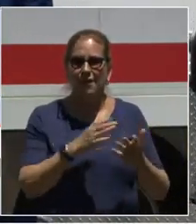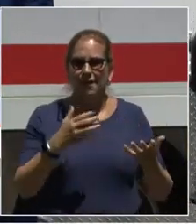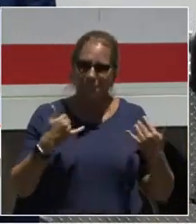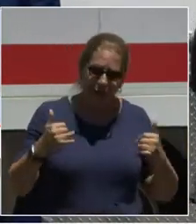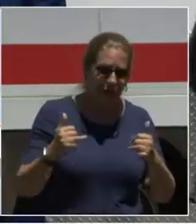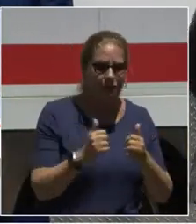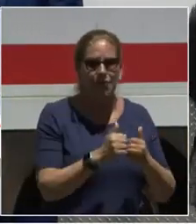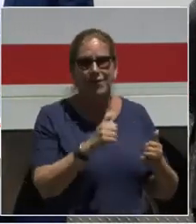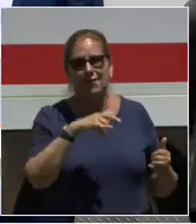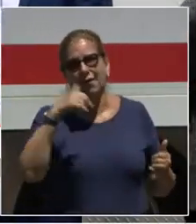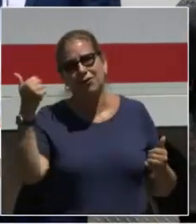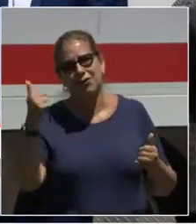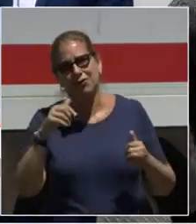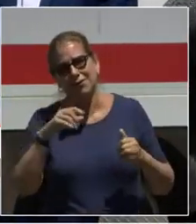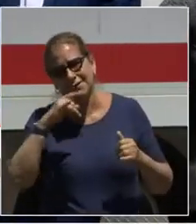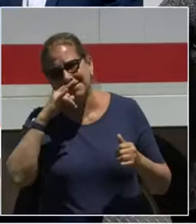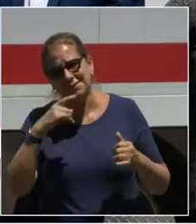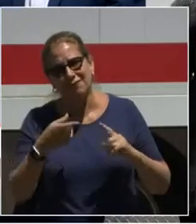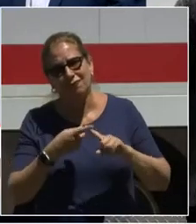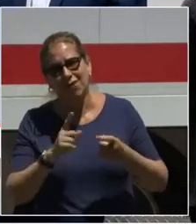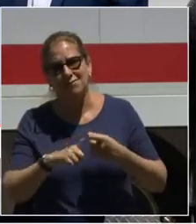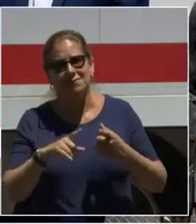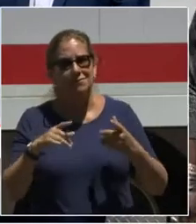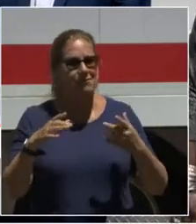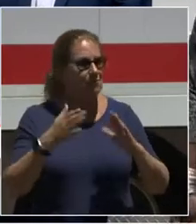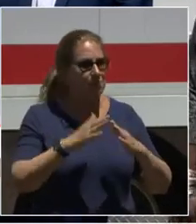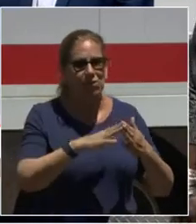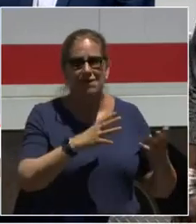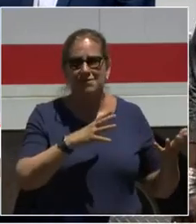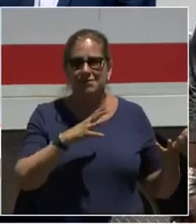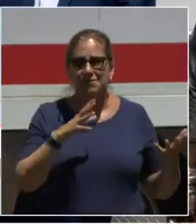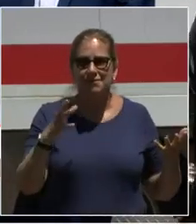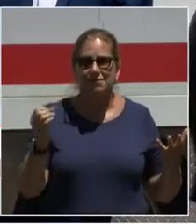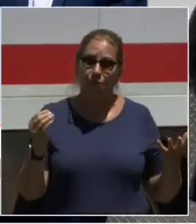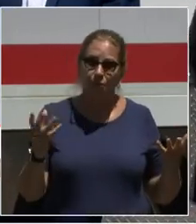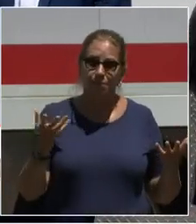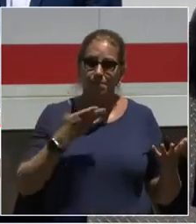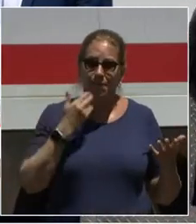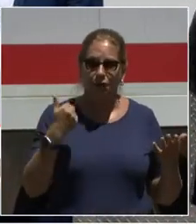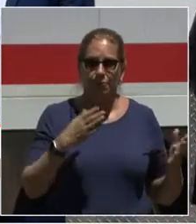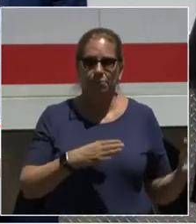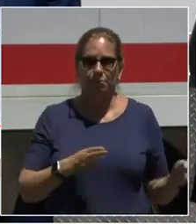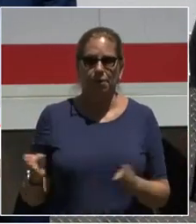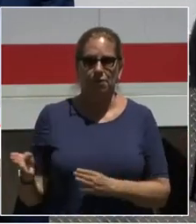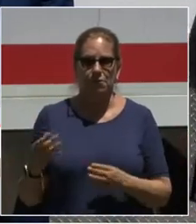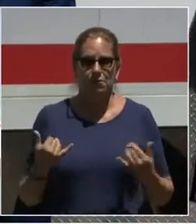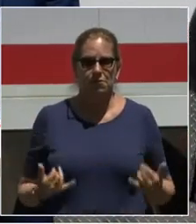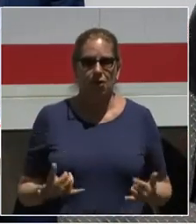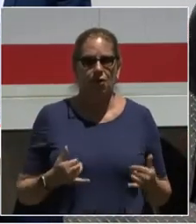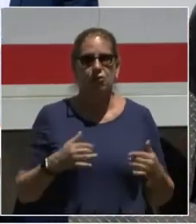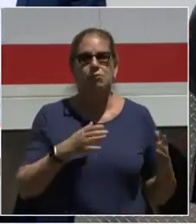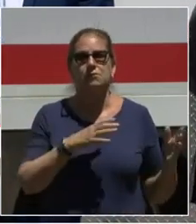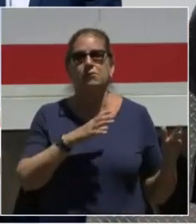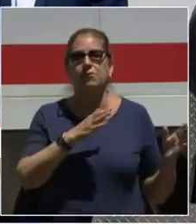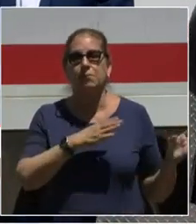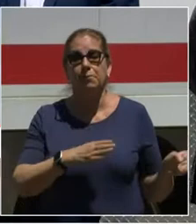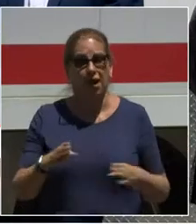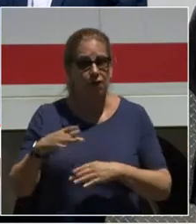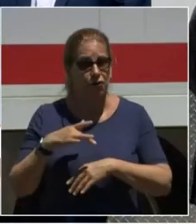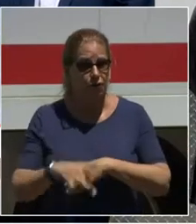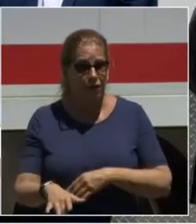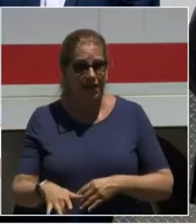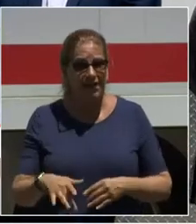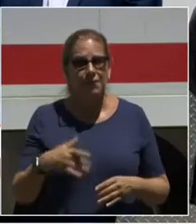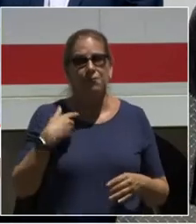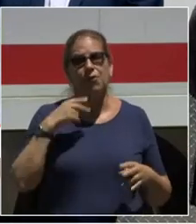resources to push this work forward. And we're starting early, and we're starting today, and we hope you join us. And so we look forward to hearing that